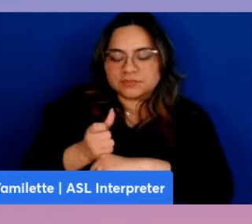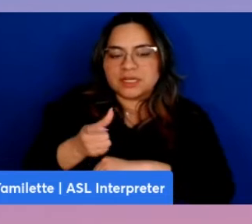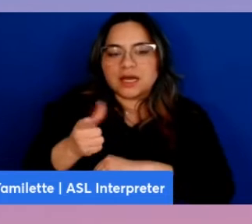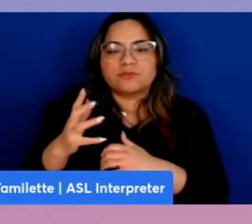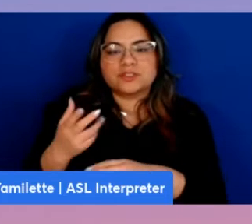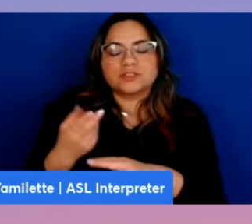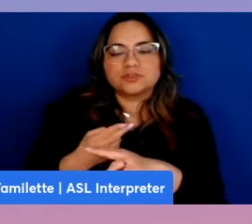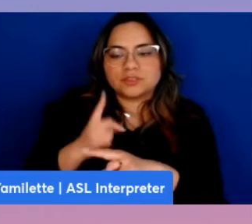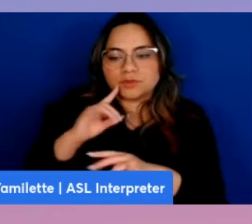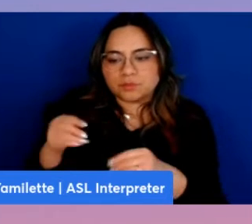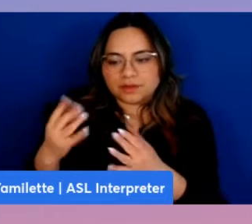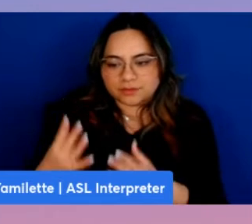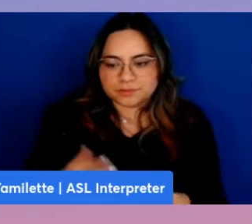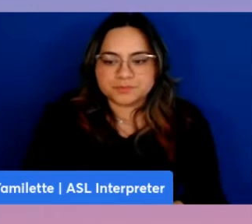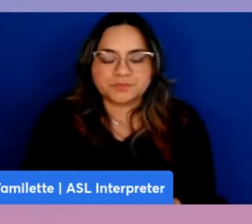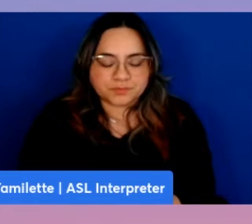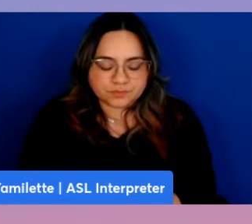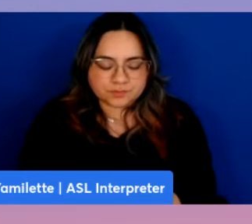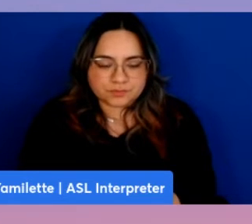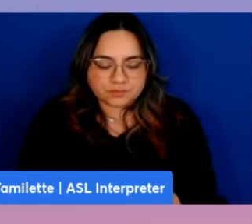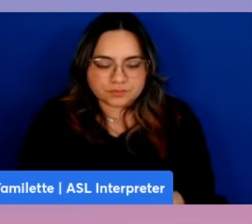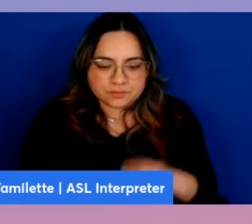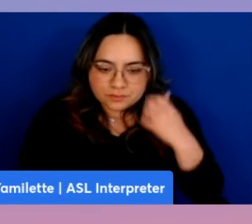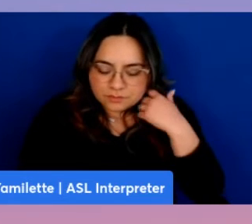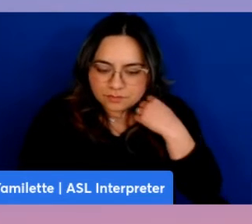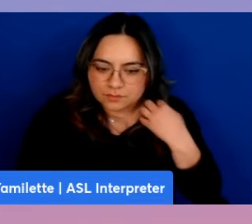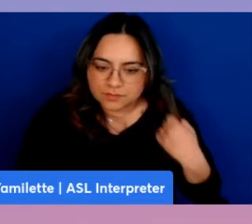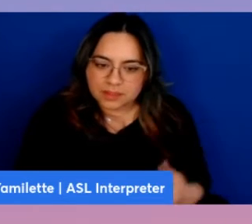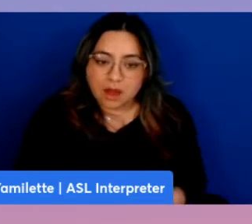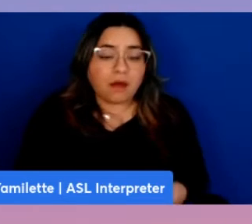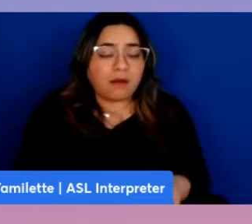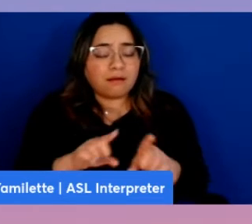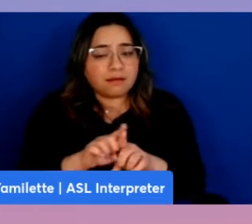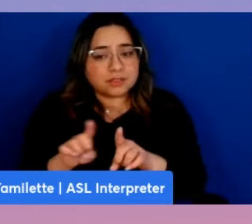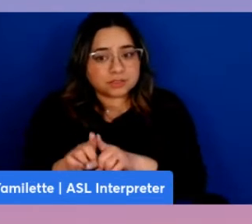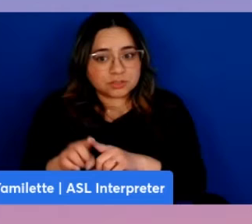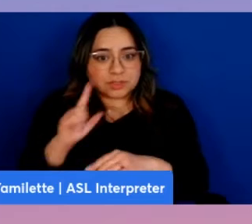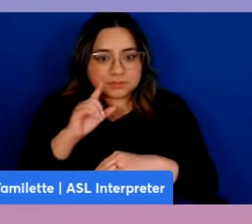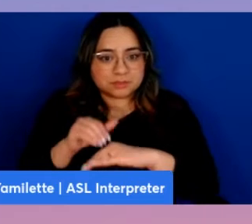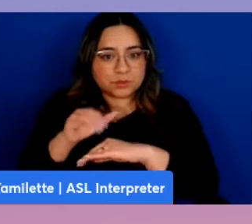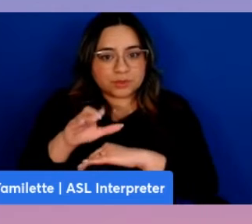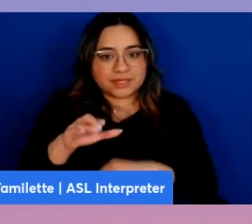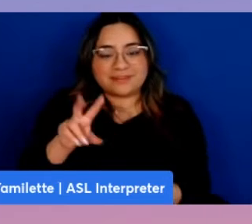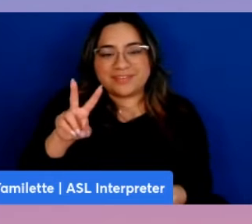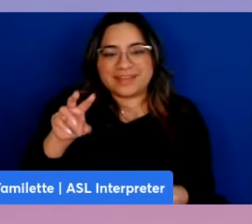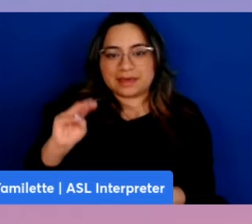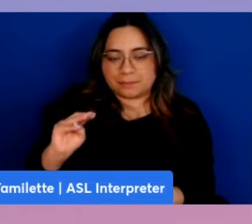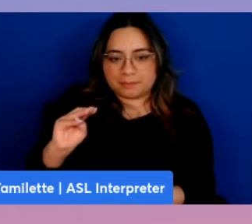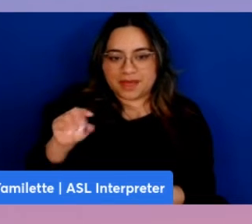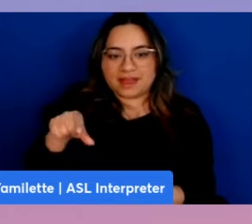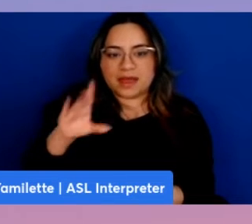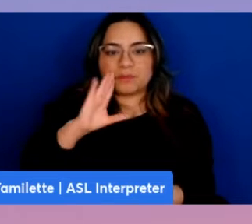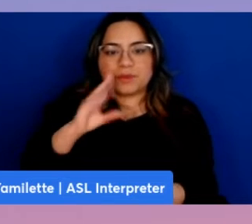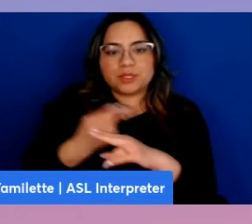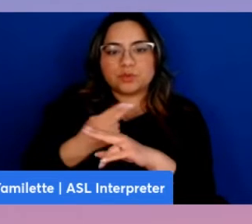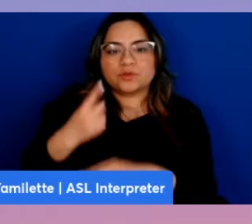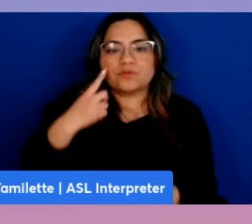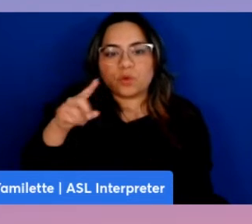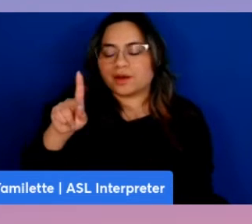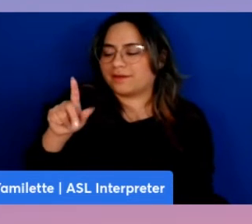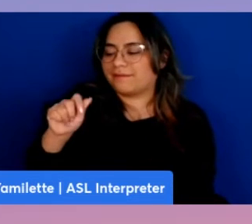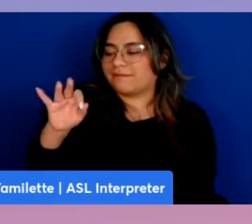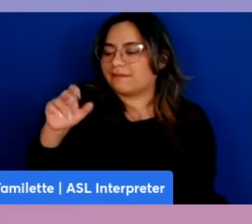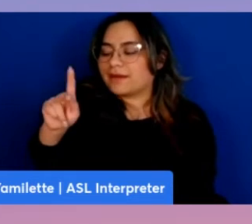right? And I'm also deploying a VM that's going to be used for Kafka, so we can do